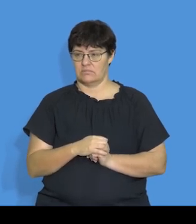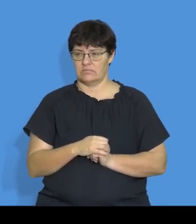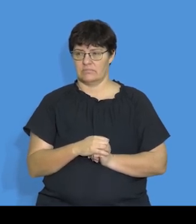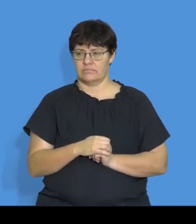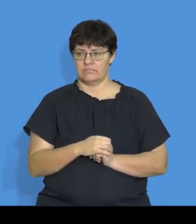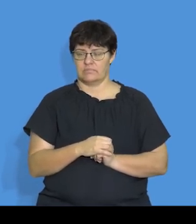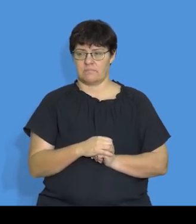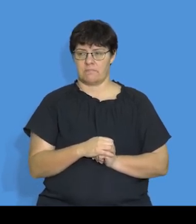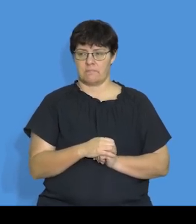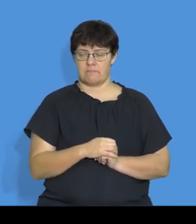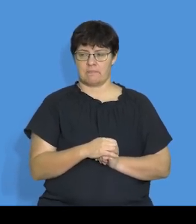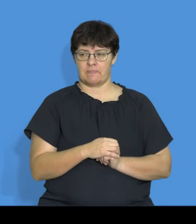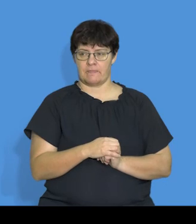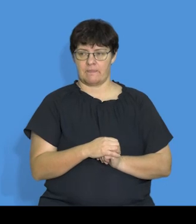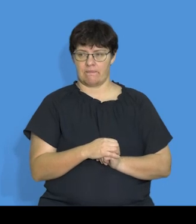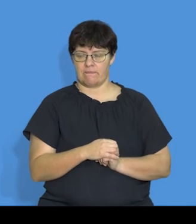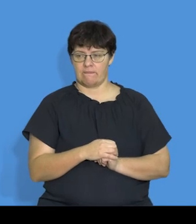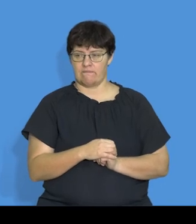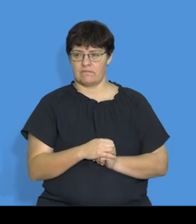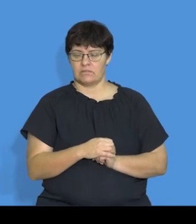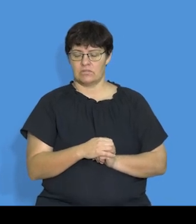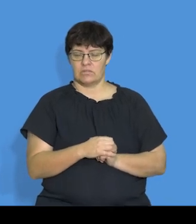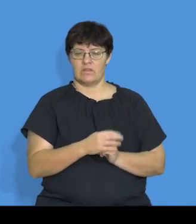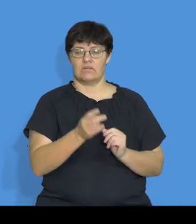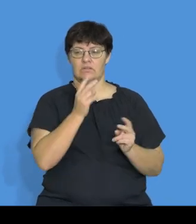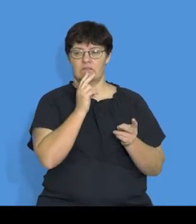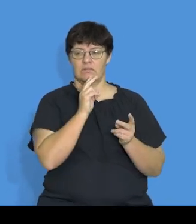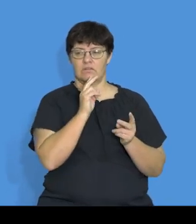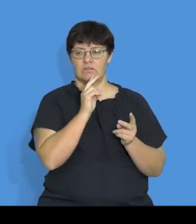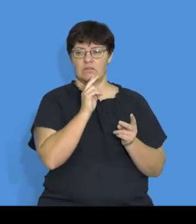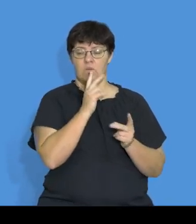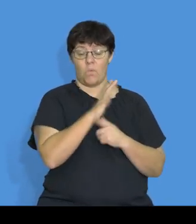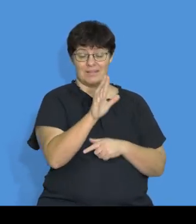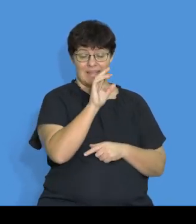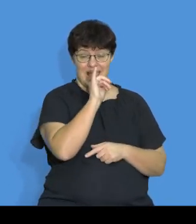1.5, okay? Right, then if we are looking for I,